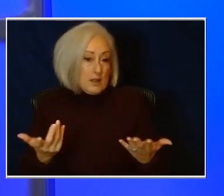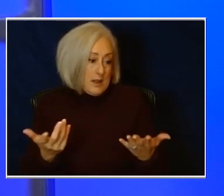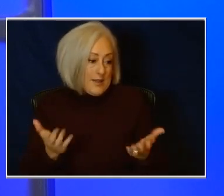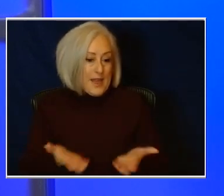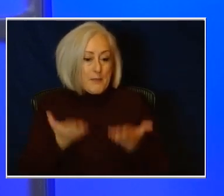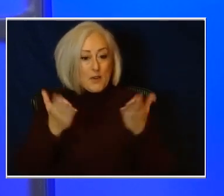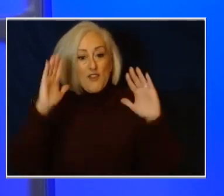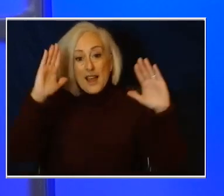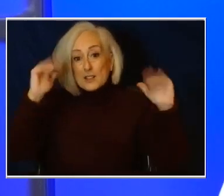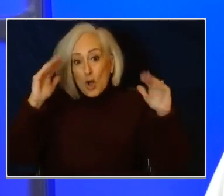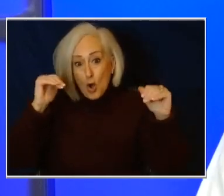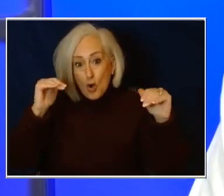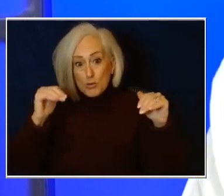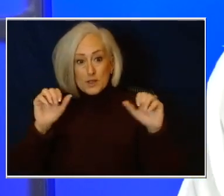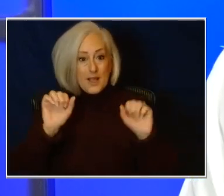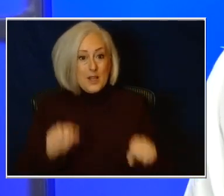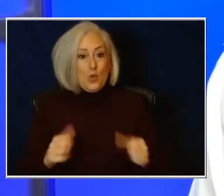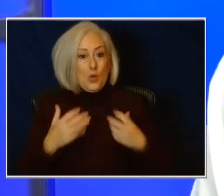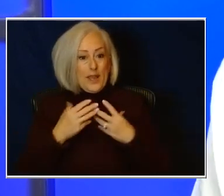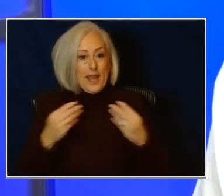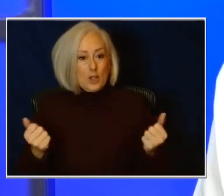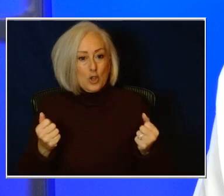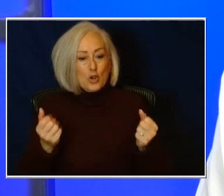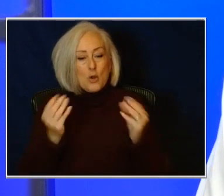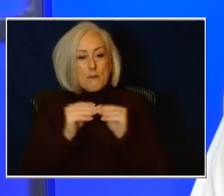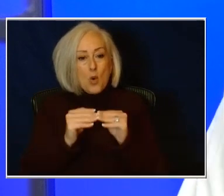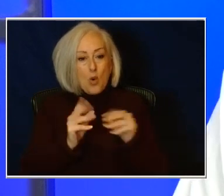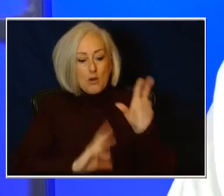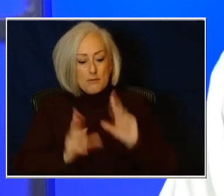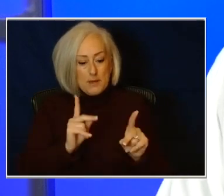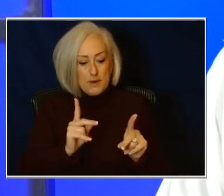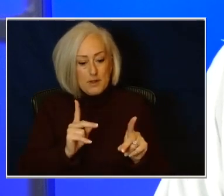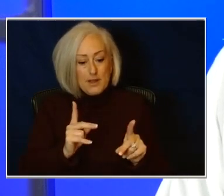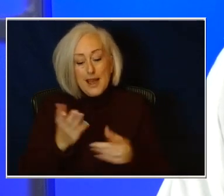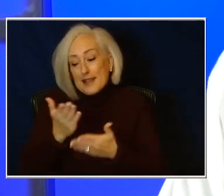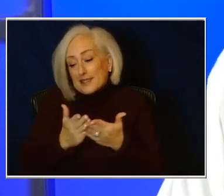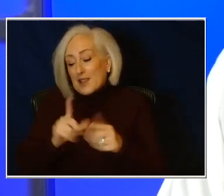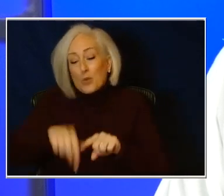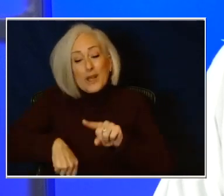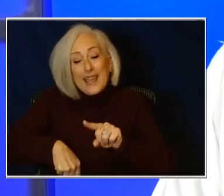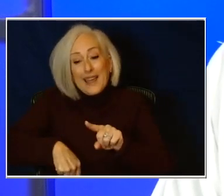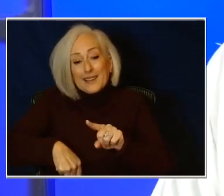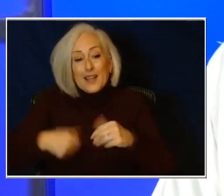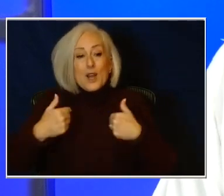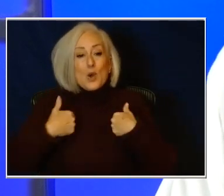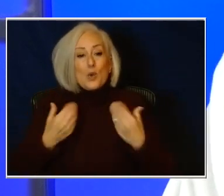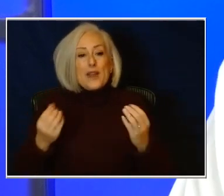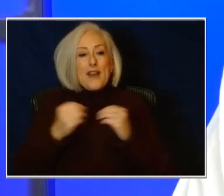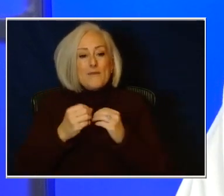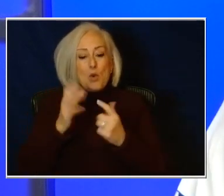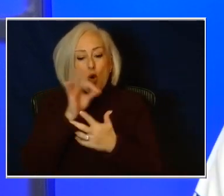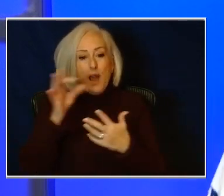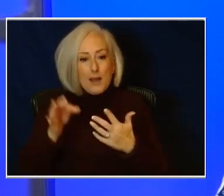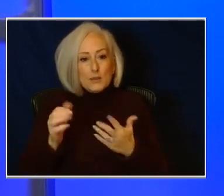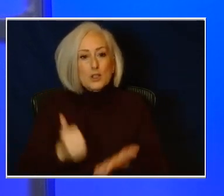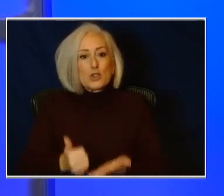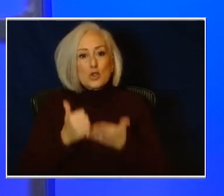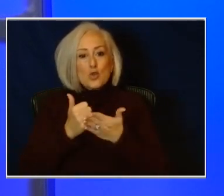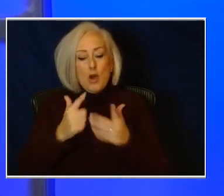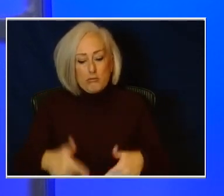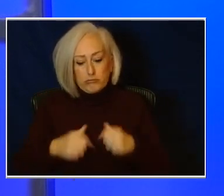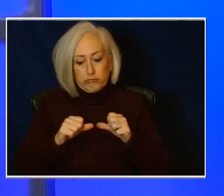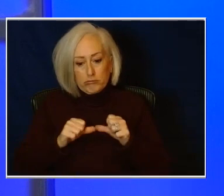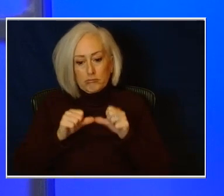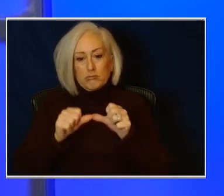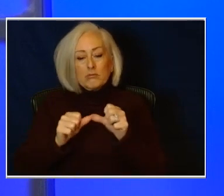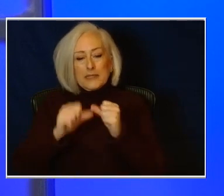cure more patients, and the ones that maybe we're not able to cure, we now have more and more options to extend survival and